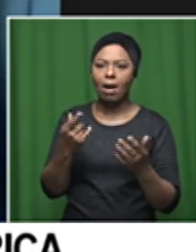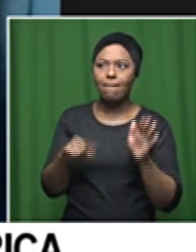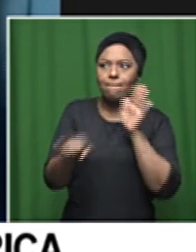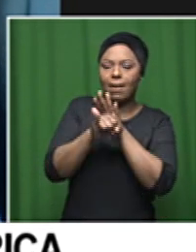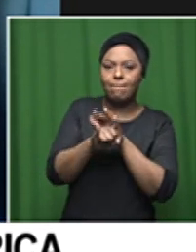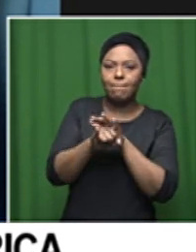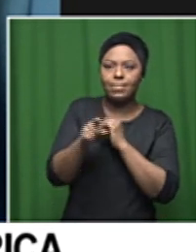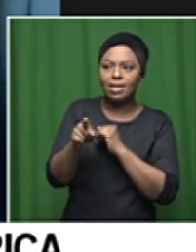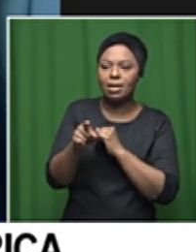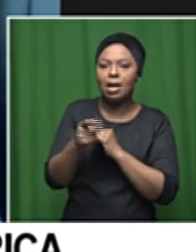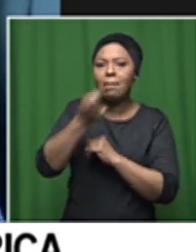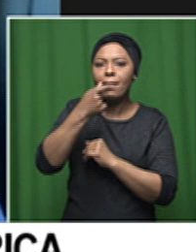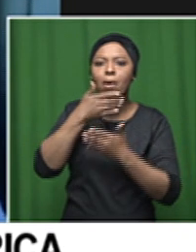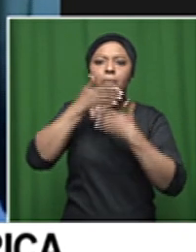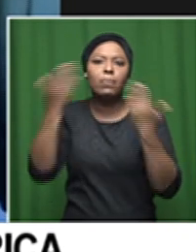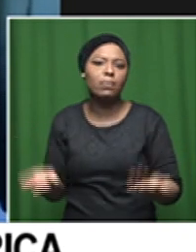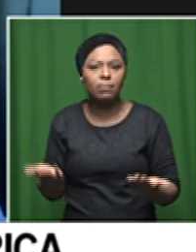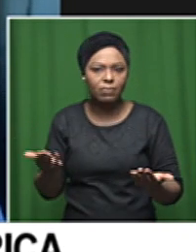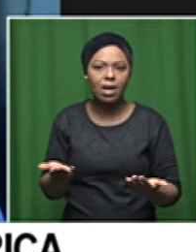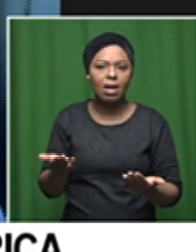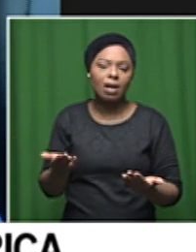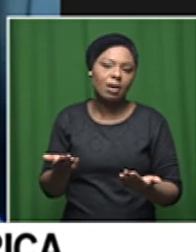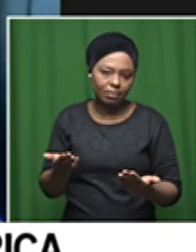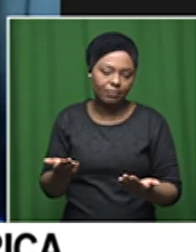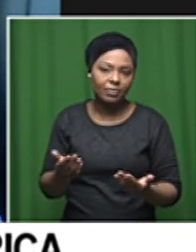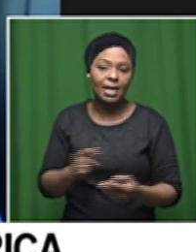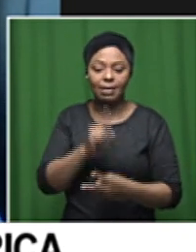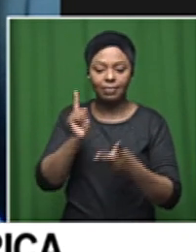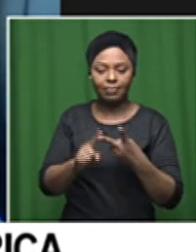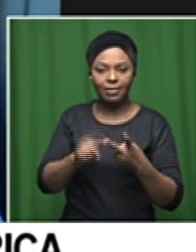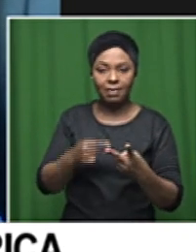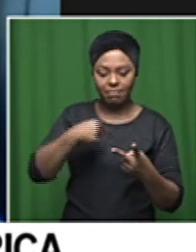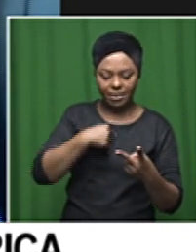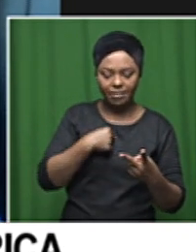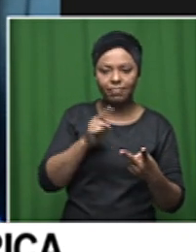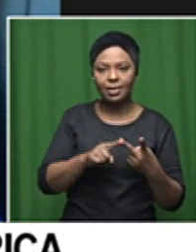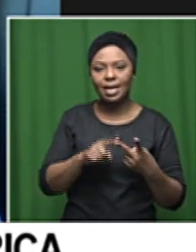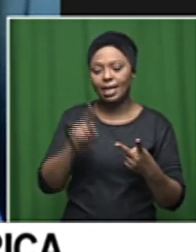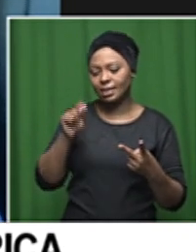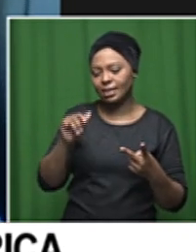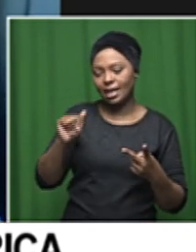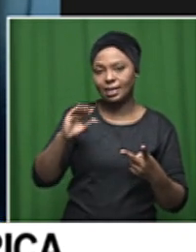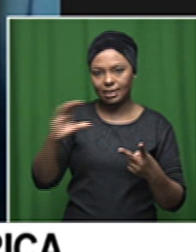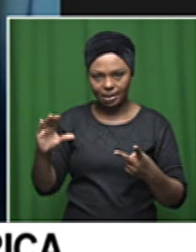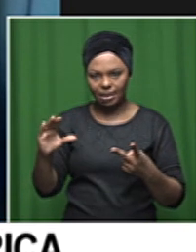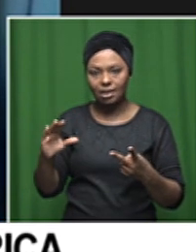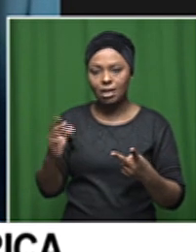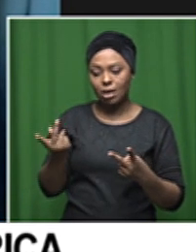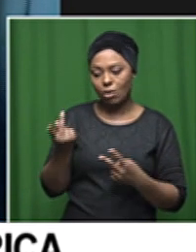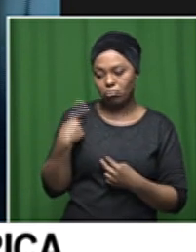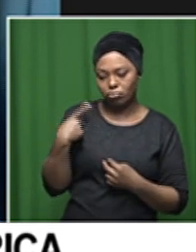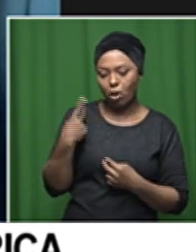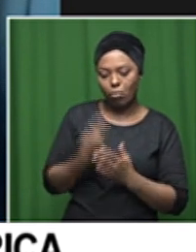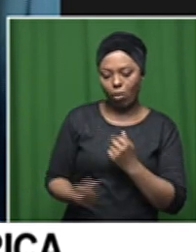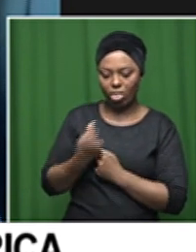visit. Secondly, myself and Richidze, or myself and TAC, have an agreement